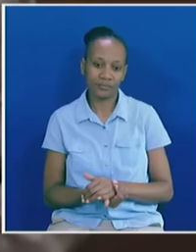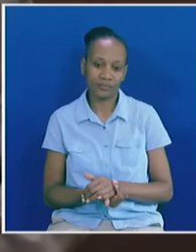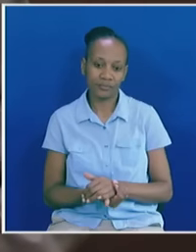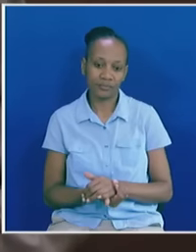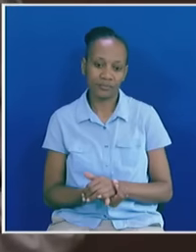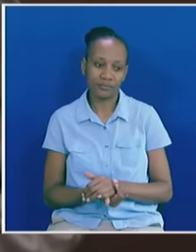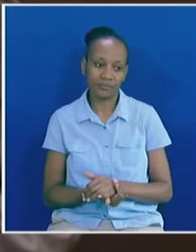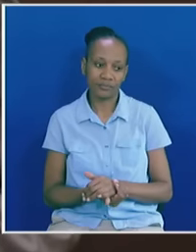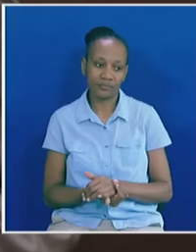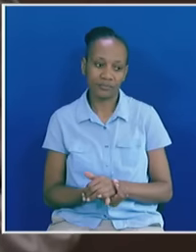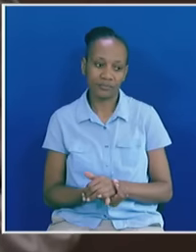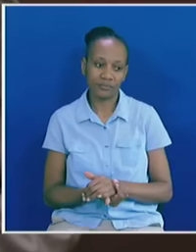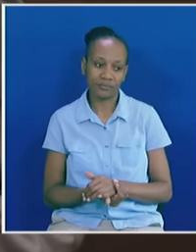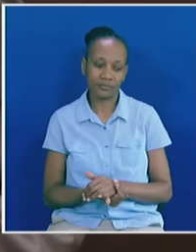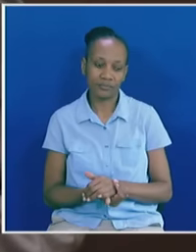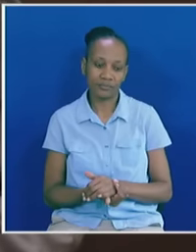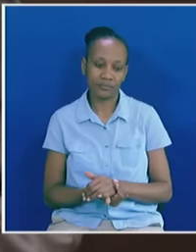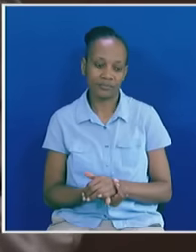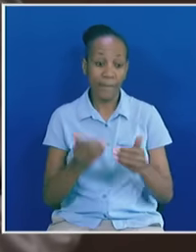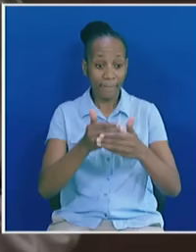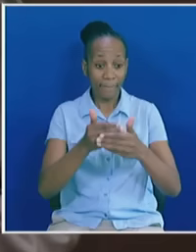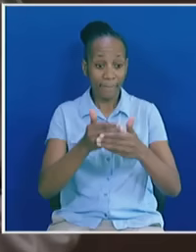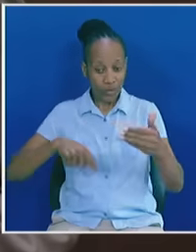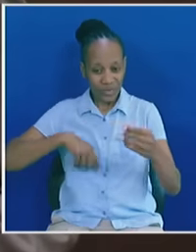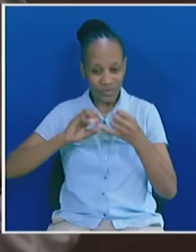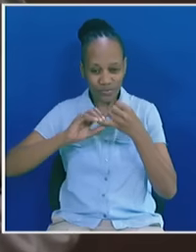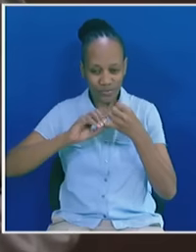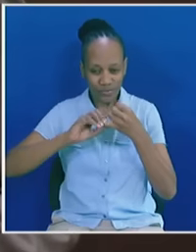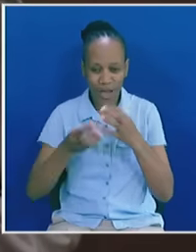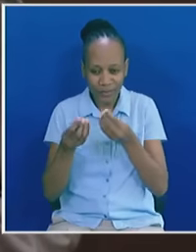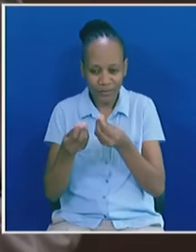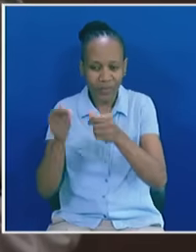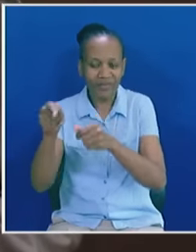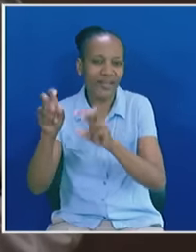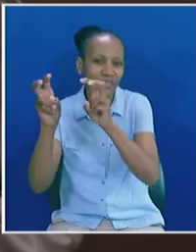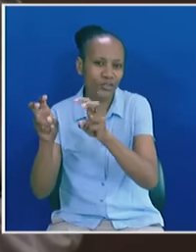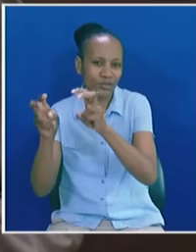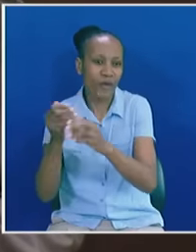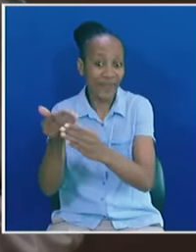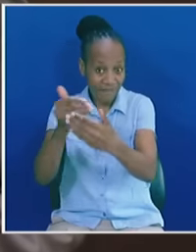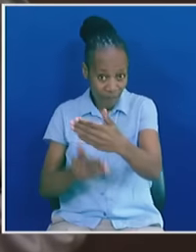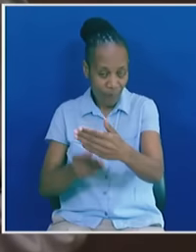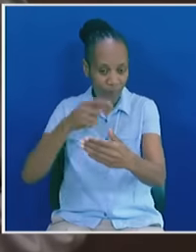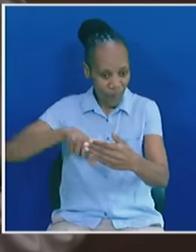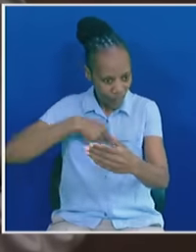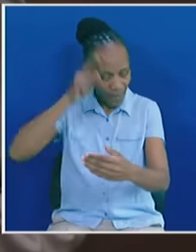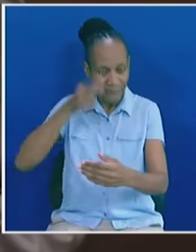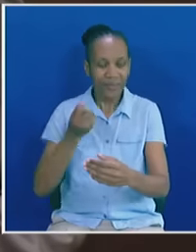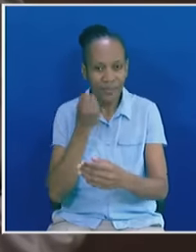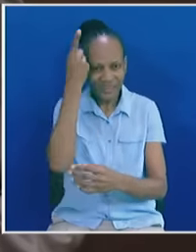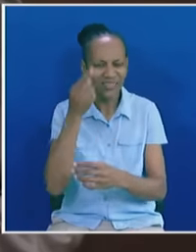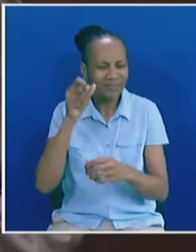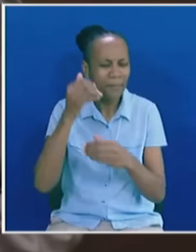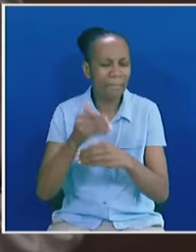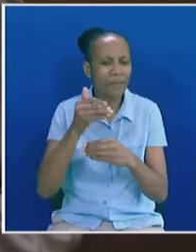to successfully deal with it, we should understand the factors attributed to that